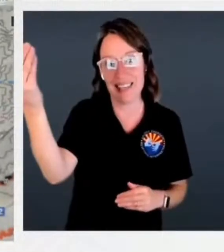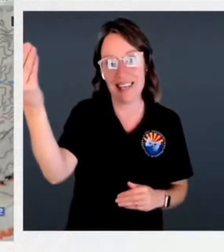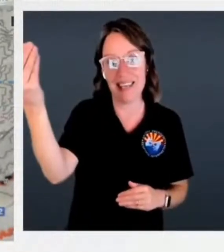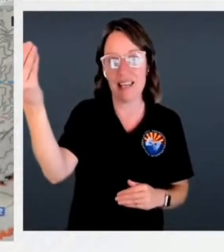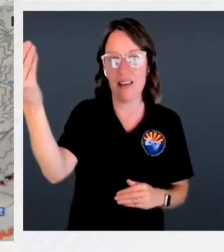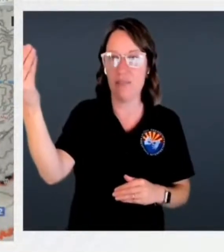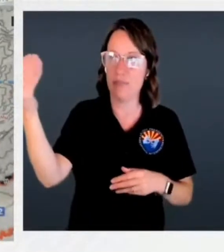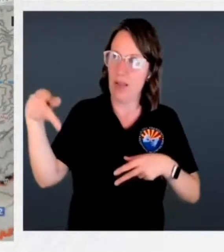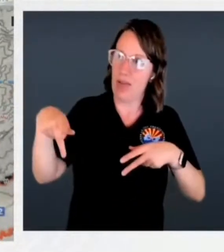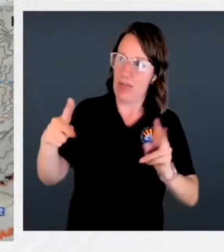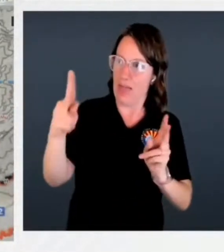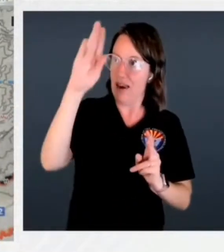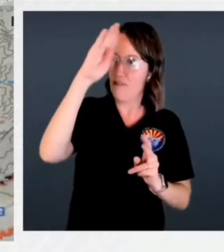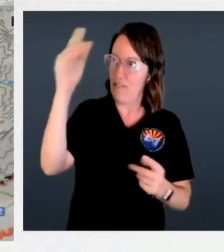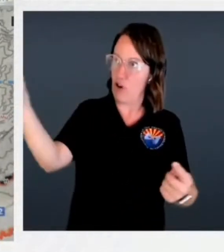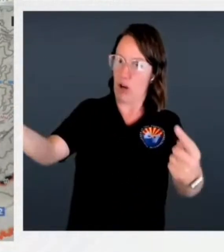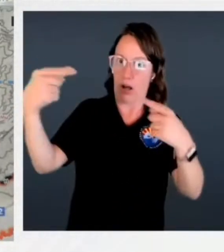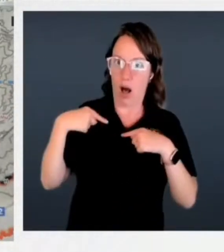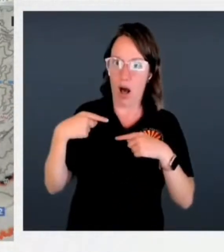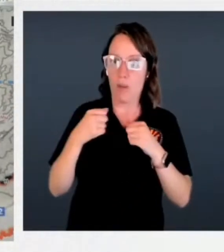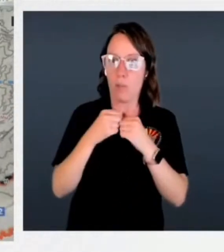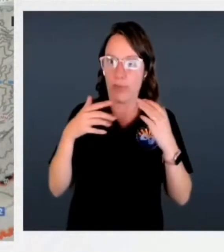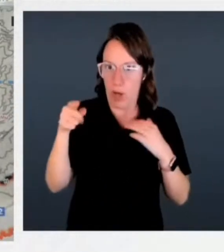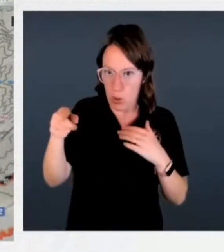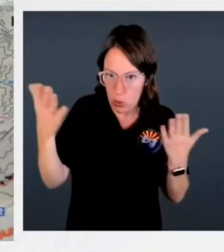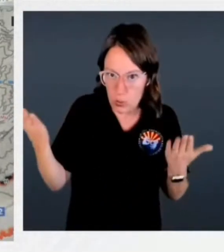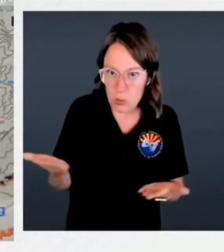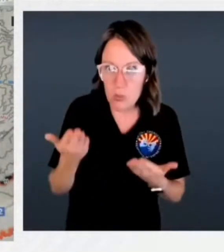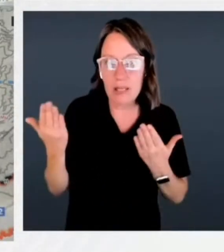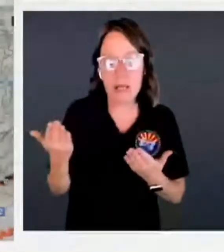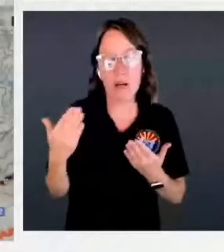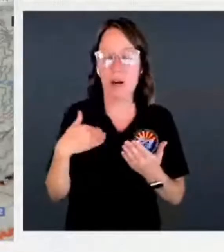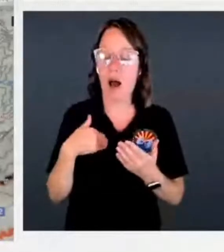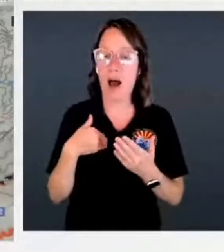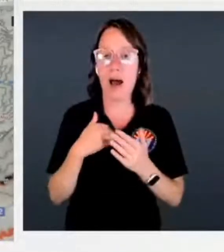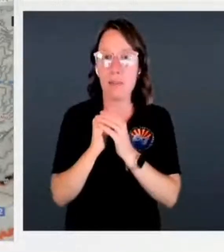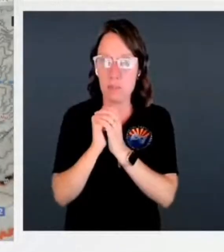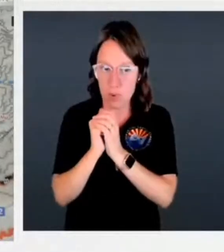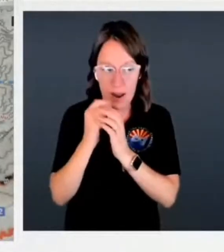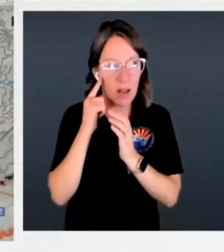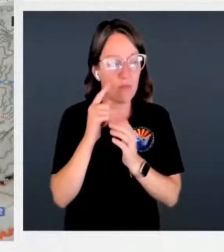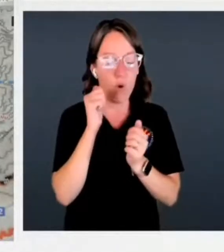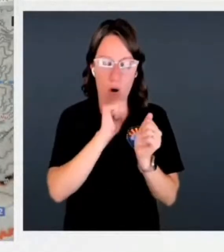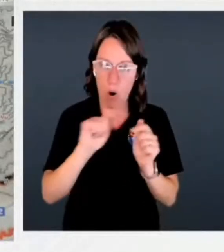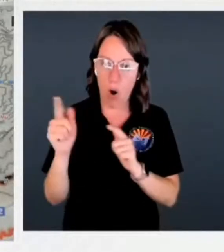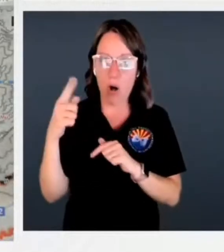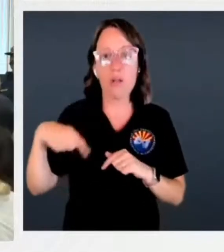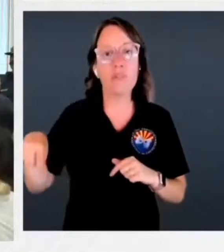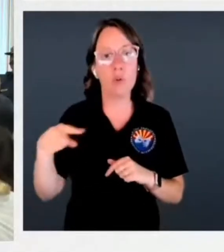actually, in this community, and we'll get through this. And there's a brighter day ahead. Thanks.